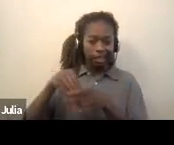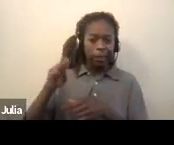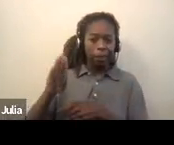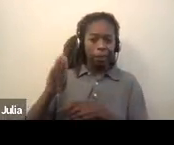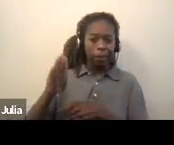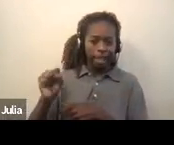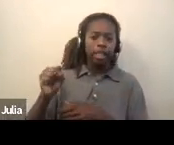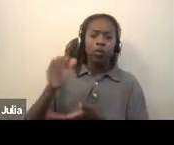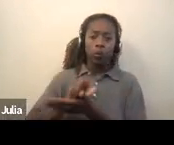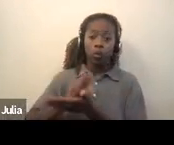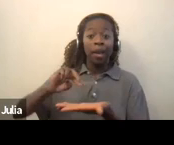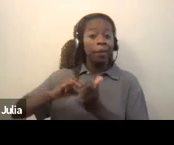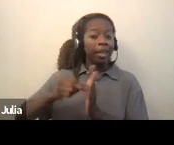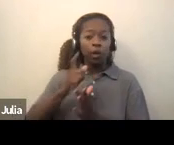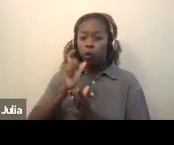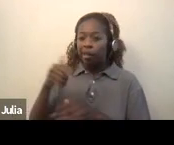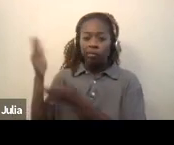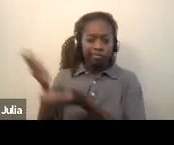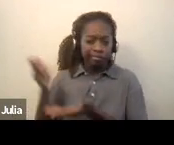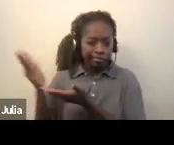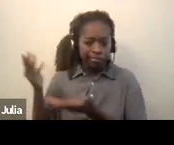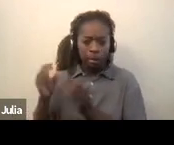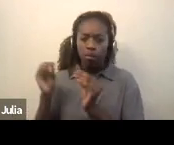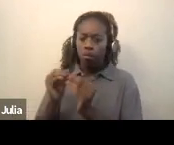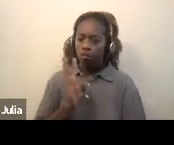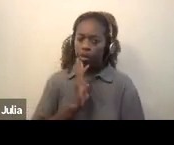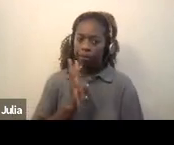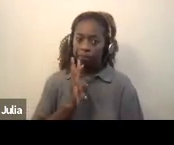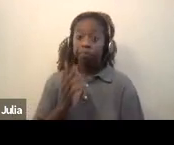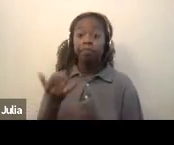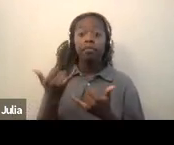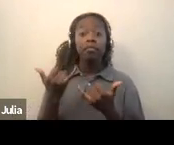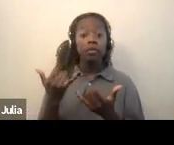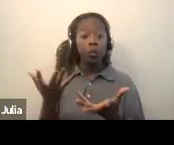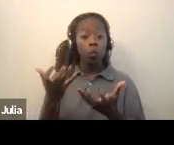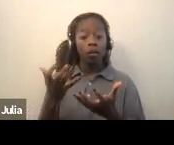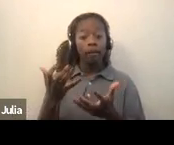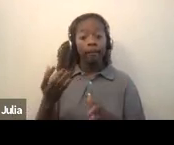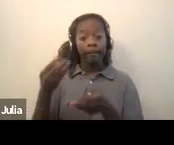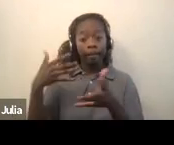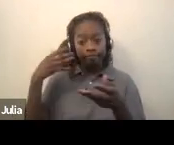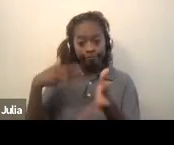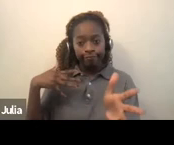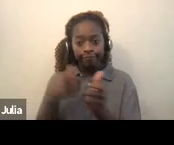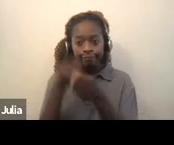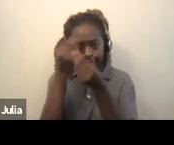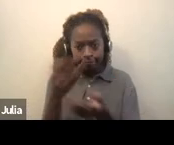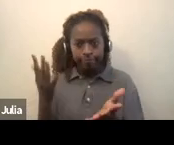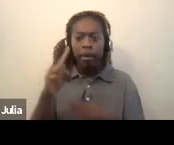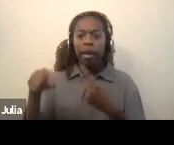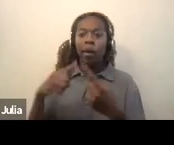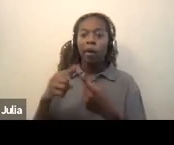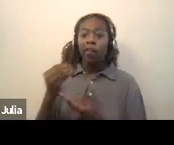in bottled water i want to provide an update on another important part of our operations food and nutrition